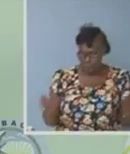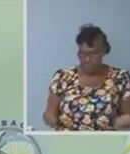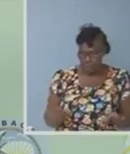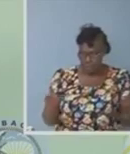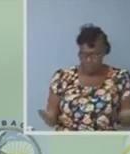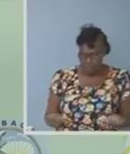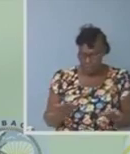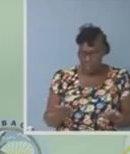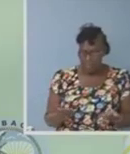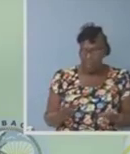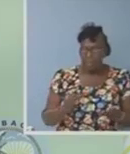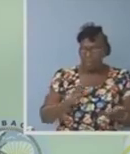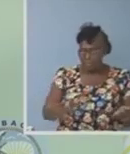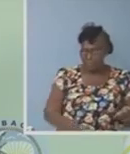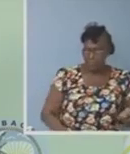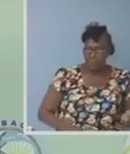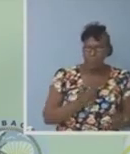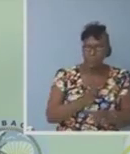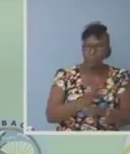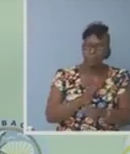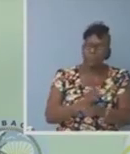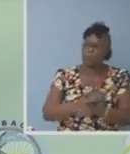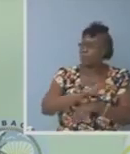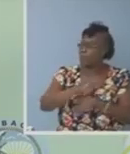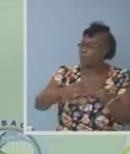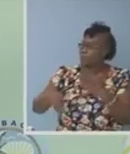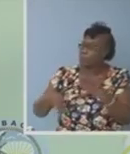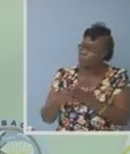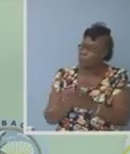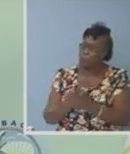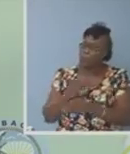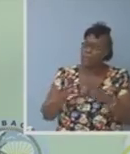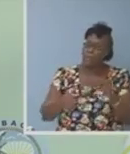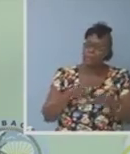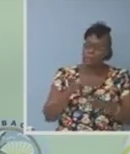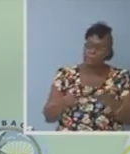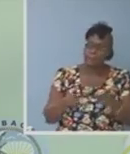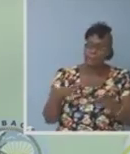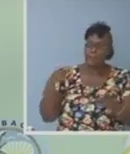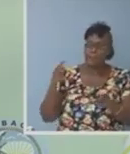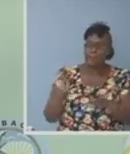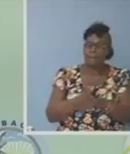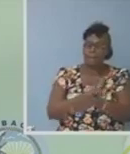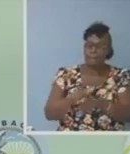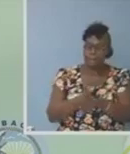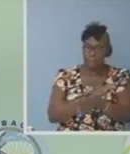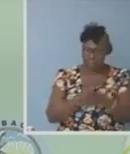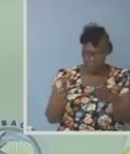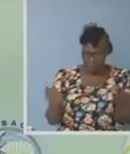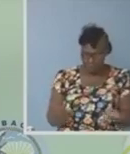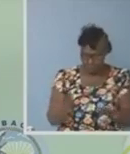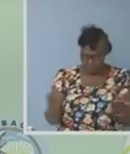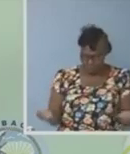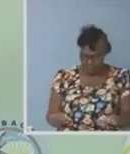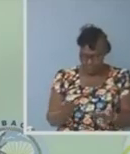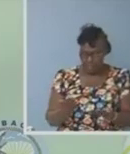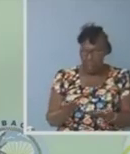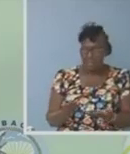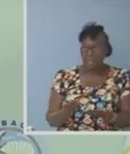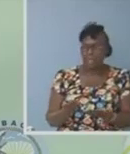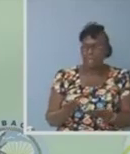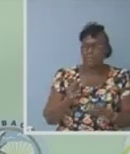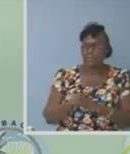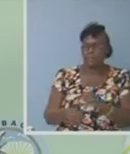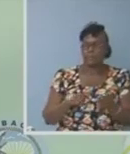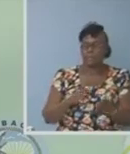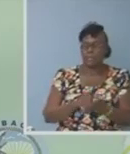to work with all stakeholders to ensure that we surmount this crisis and that we remain resilient